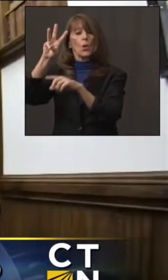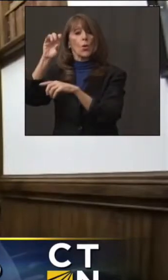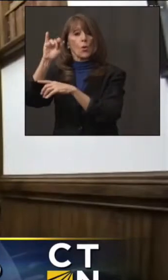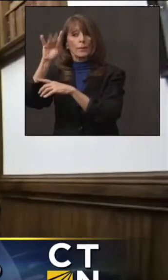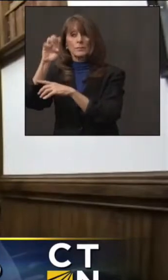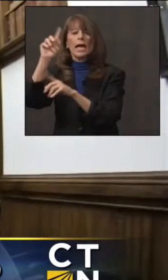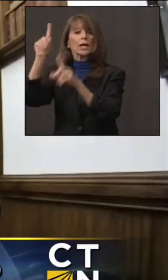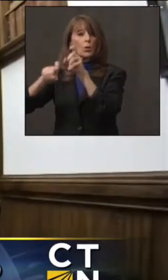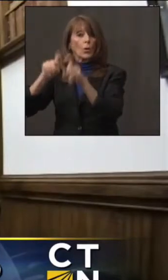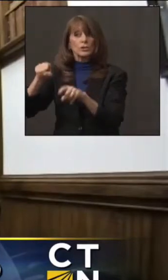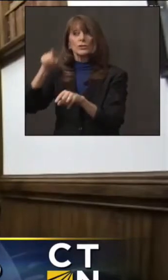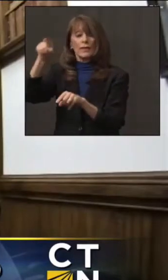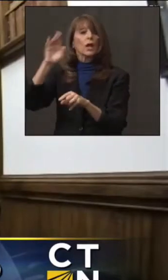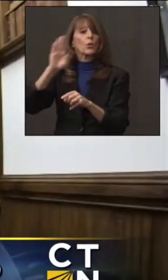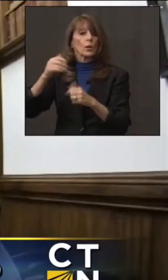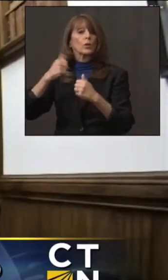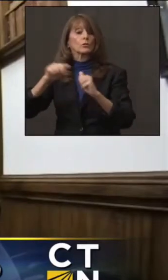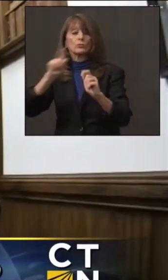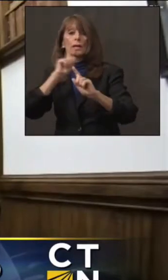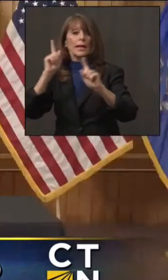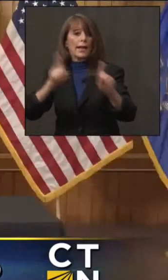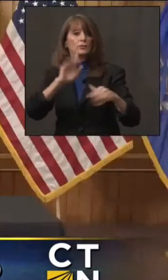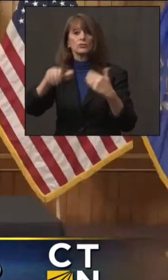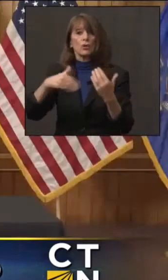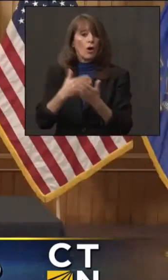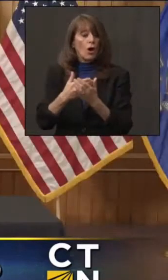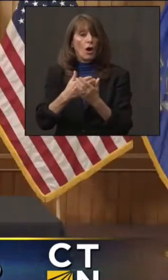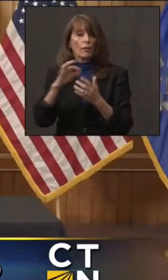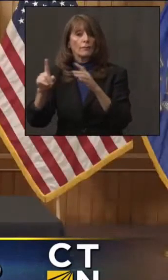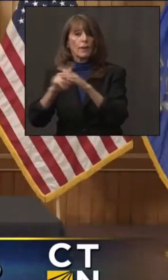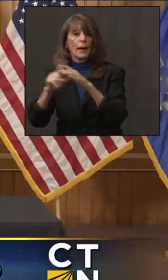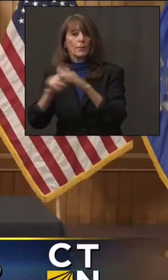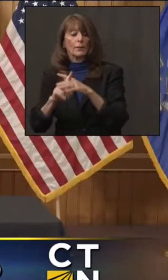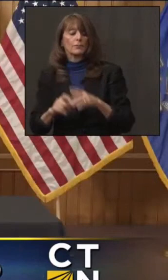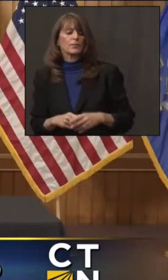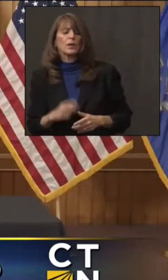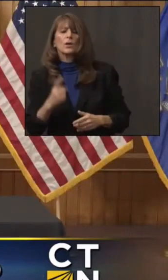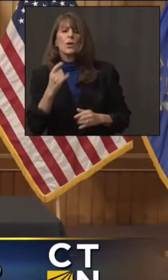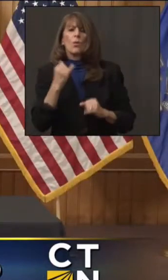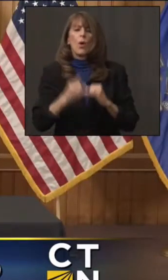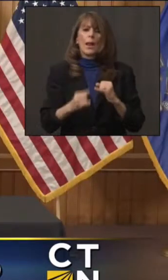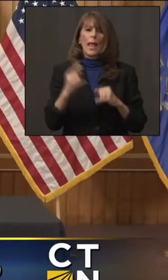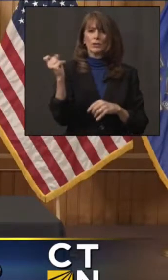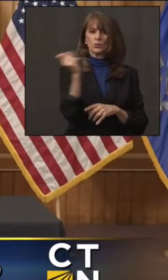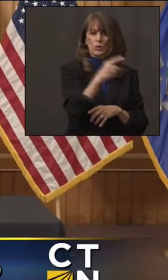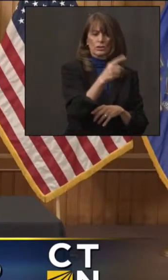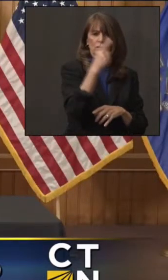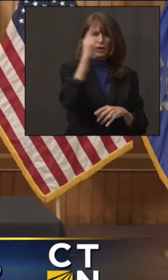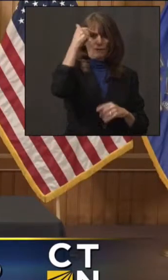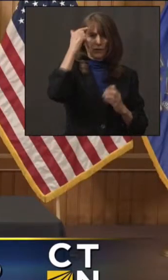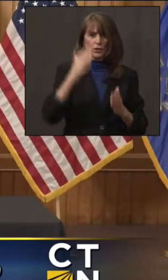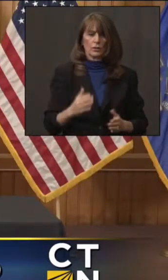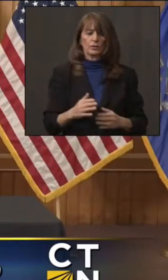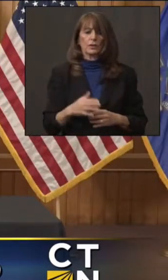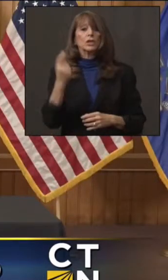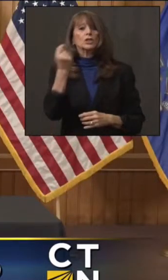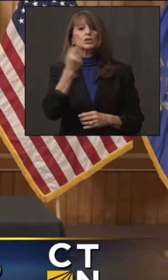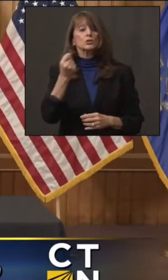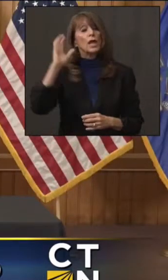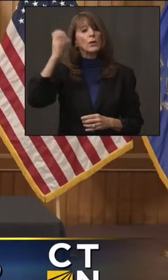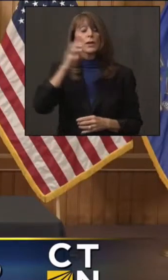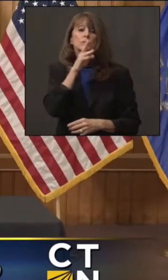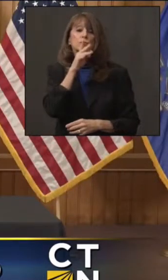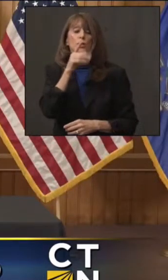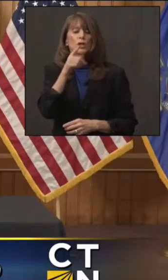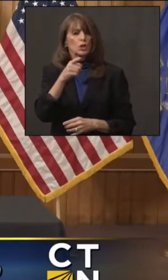questions, we'll answer it. And one last quick question for you, Governor. So on Tuesday, you were on the radio and you said that you